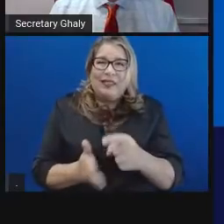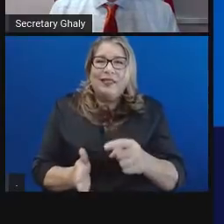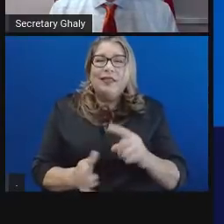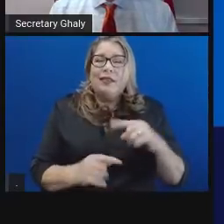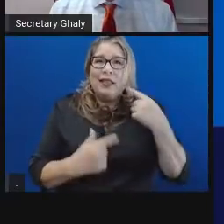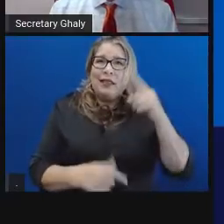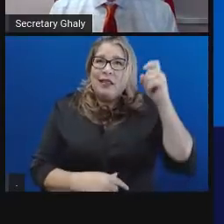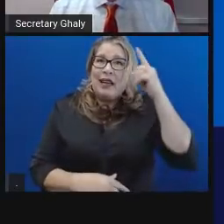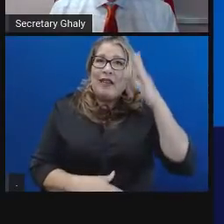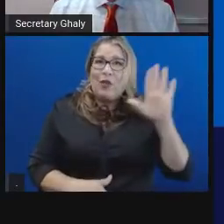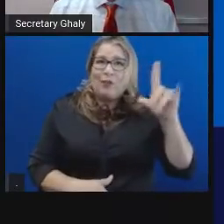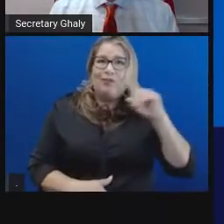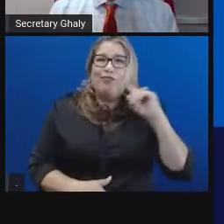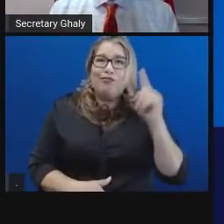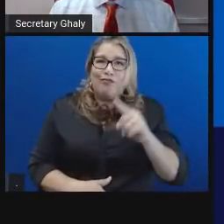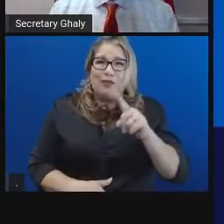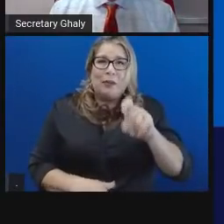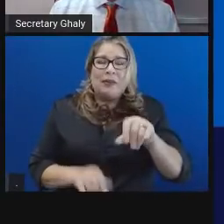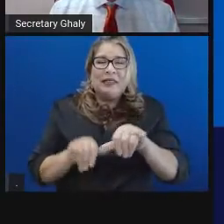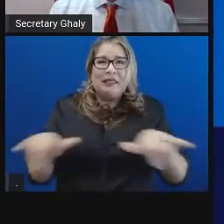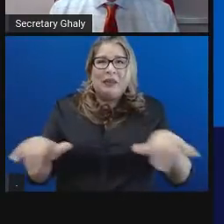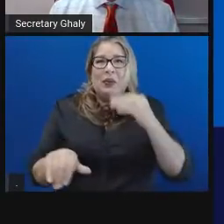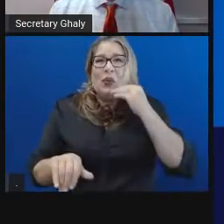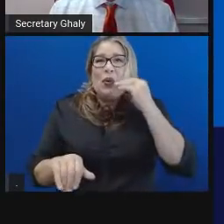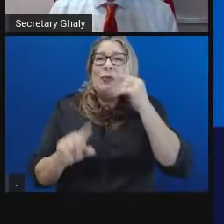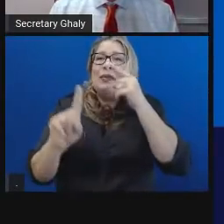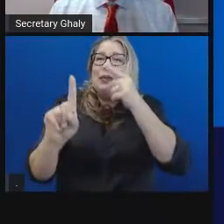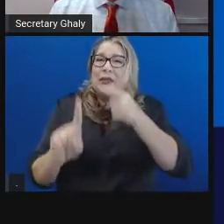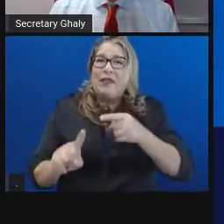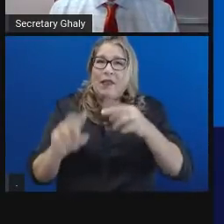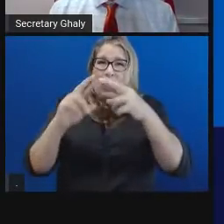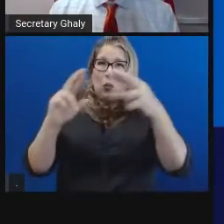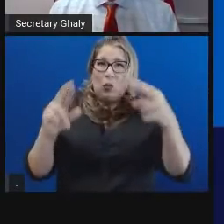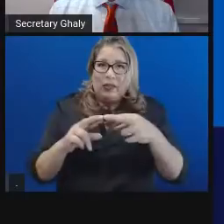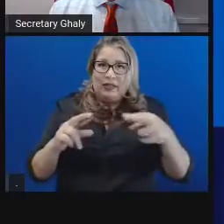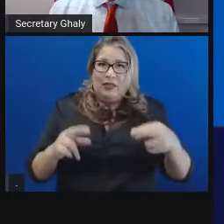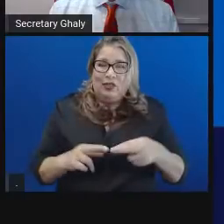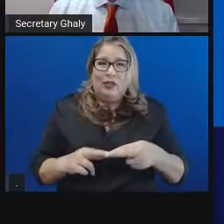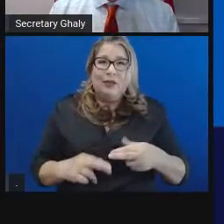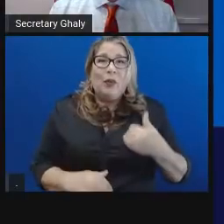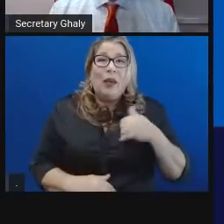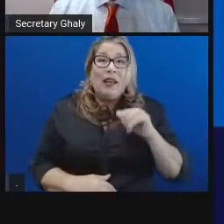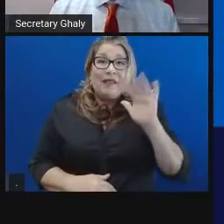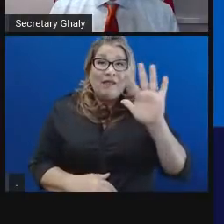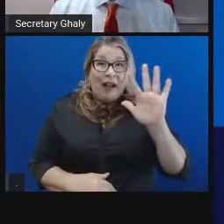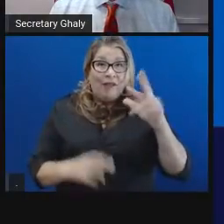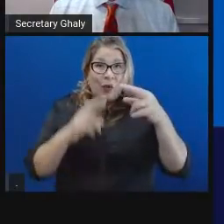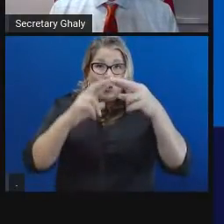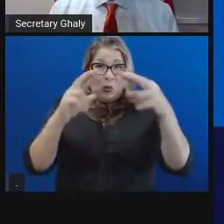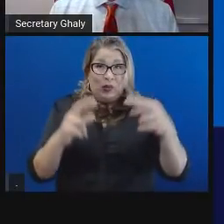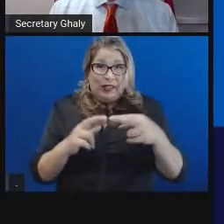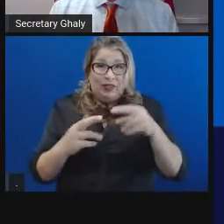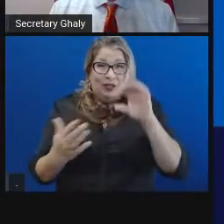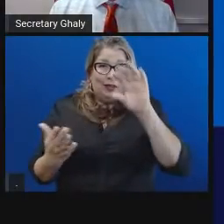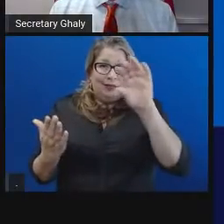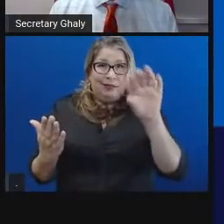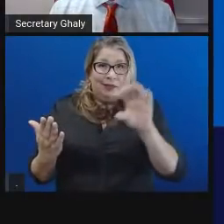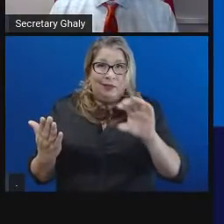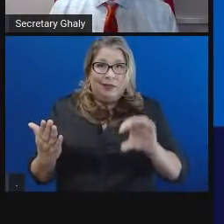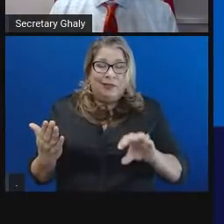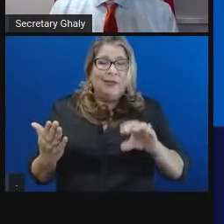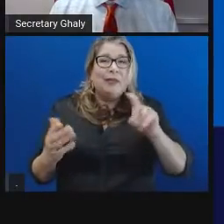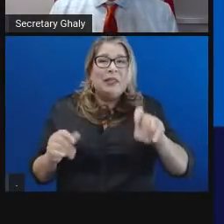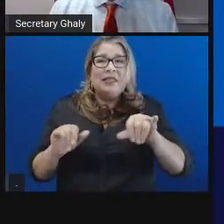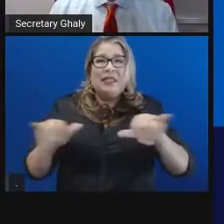the order required that regions, we had 5 of them, stay in the regional stay-at-home order for